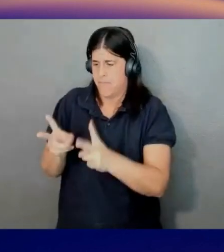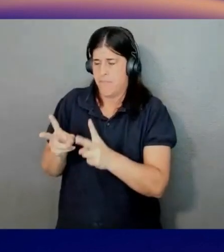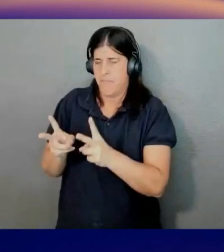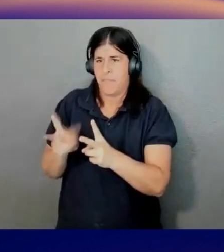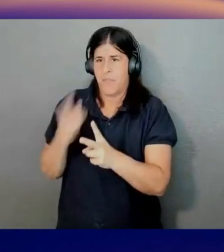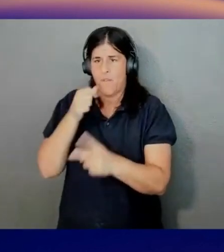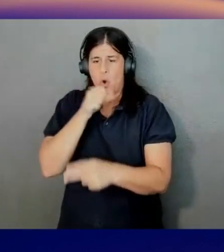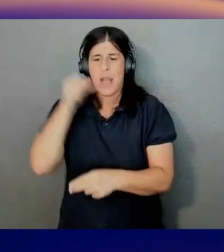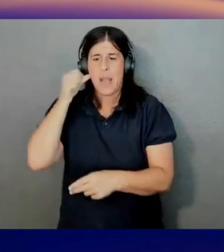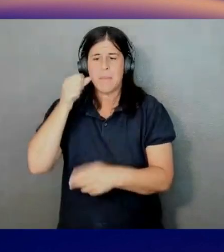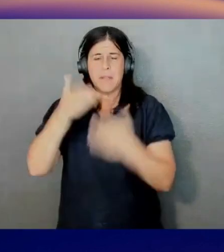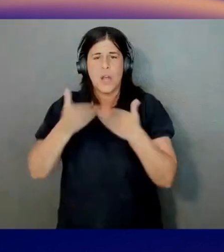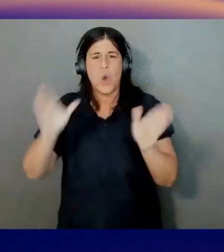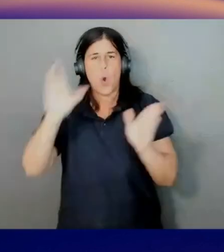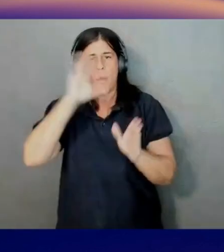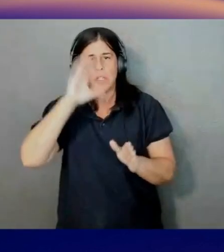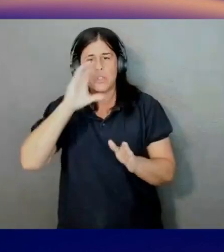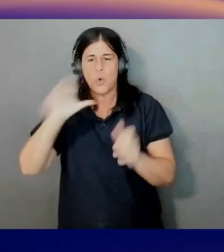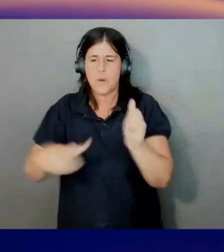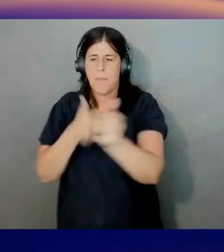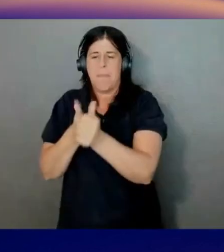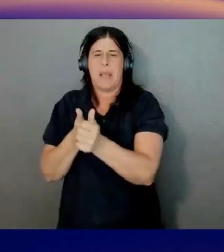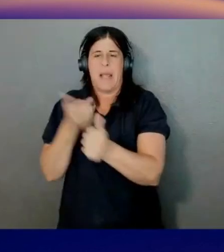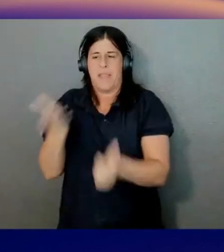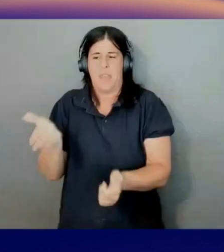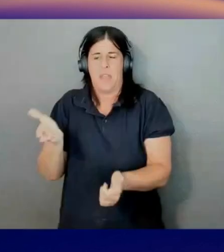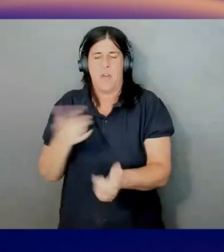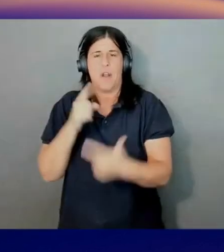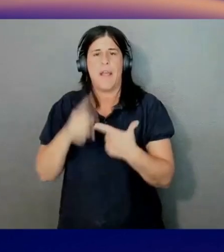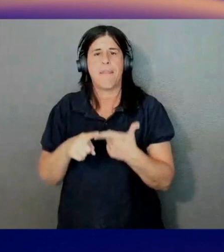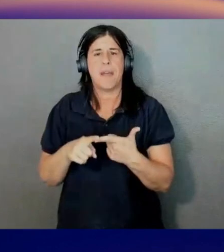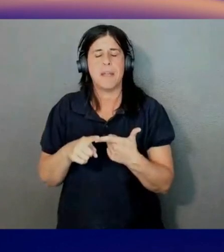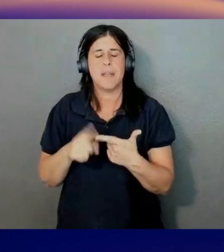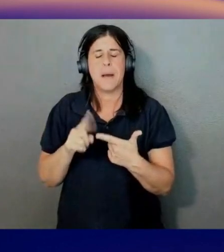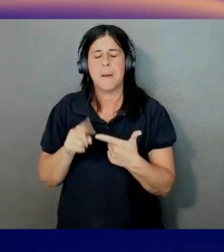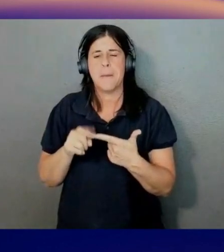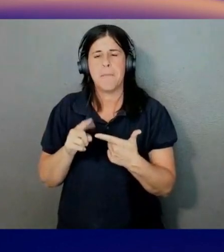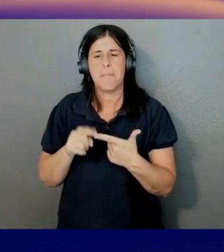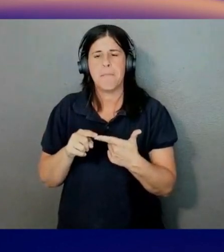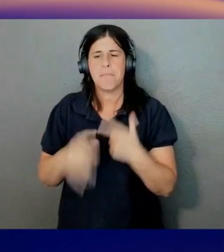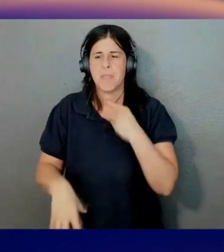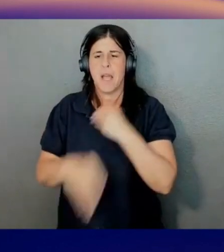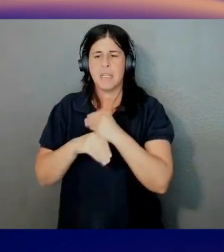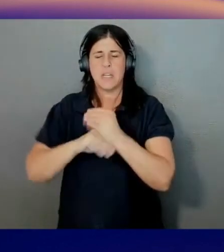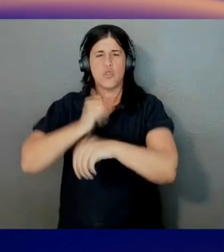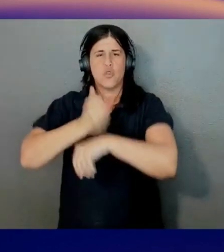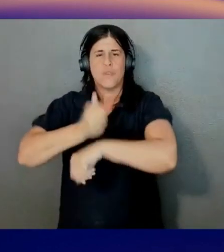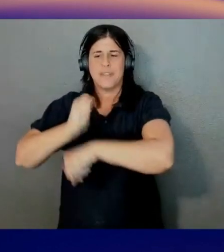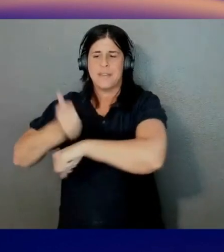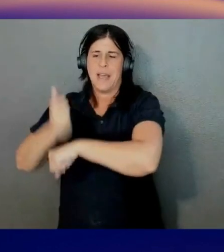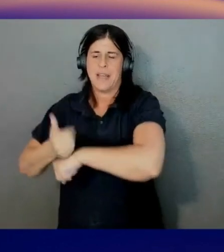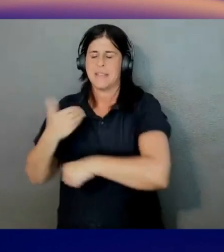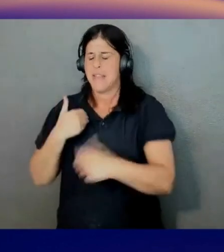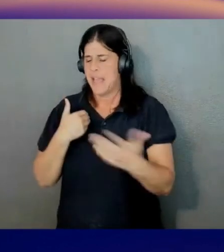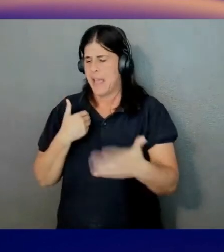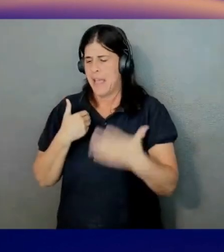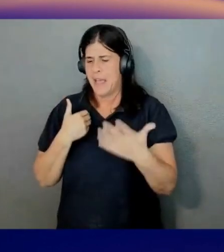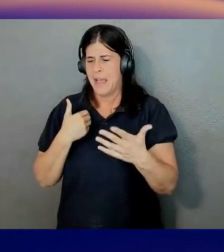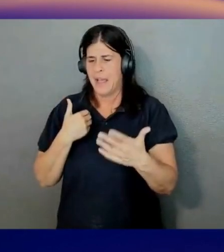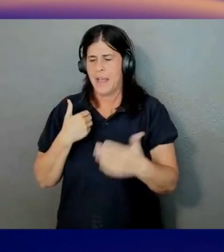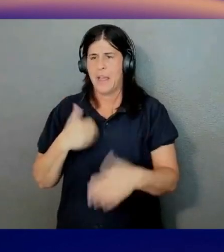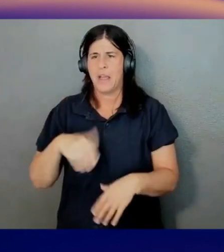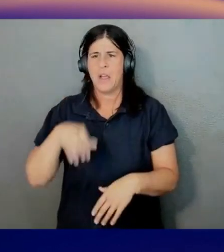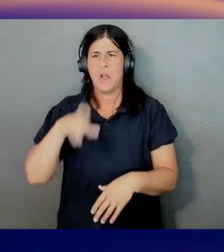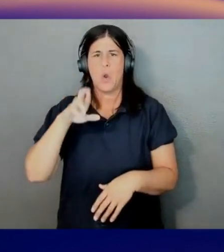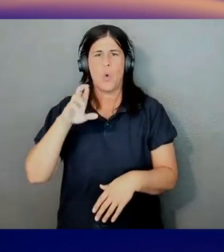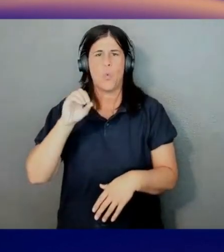OpenSearch backend role here. And then additional settings, there is a roles key. Roles key is nothing but the